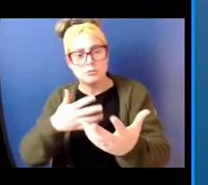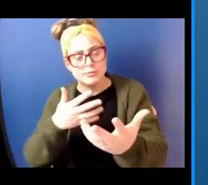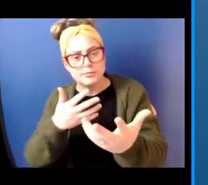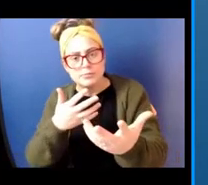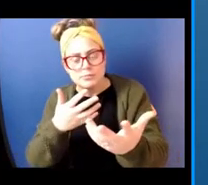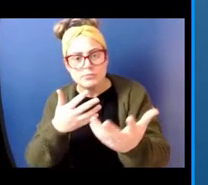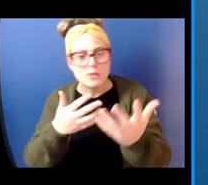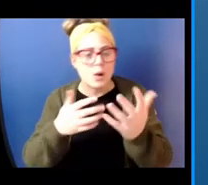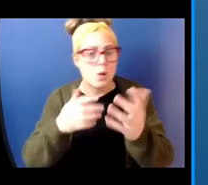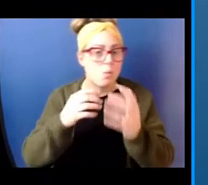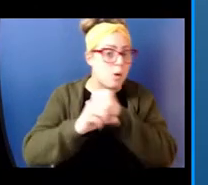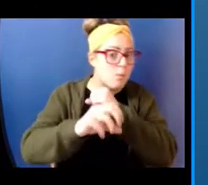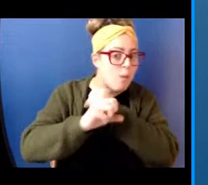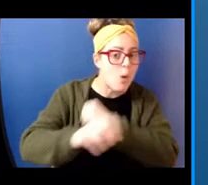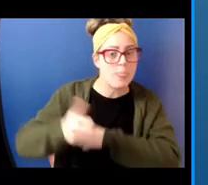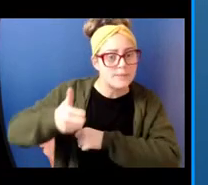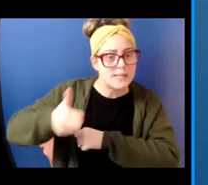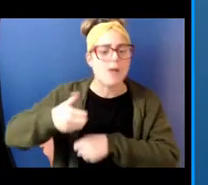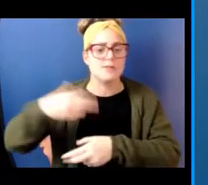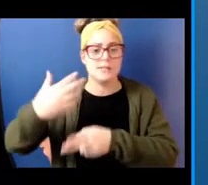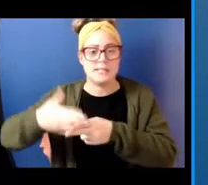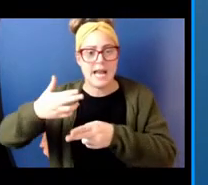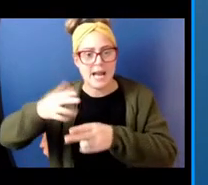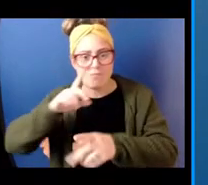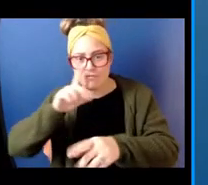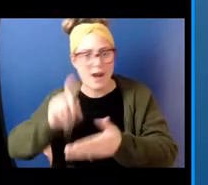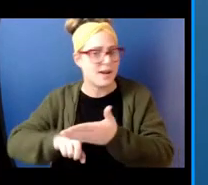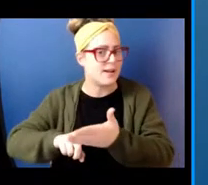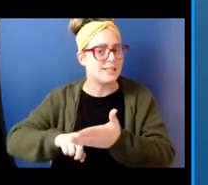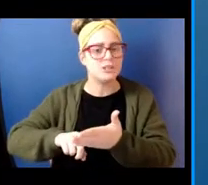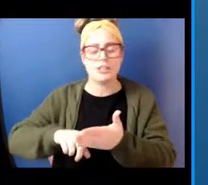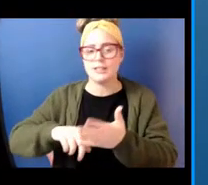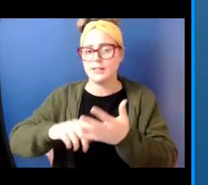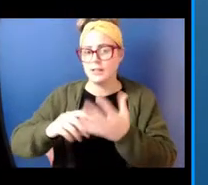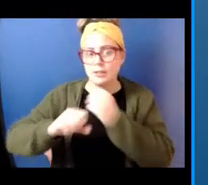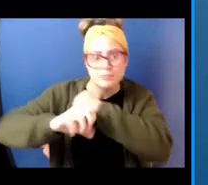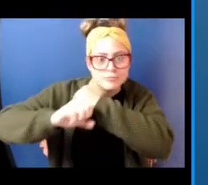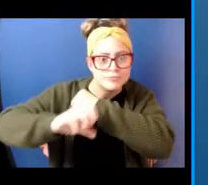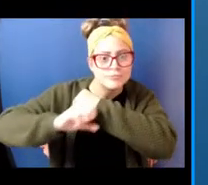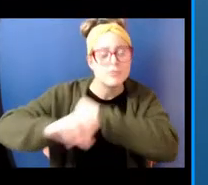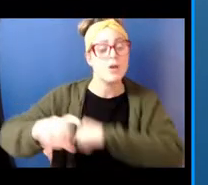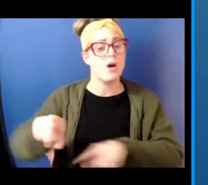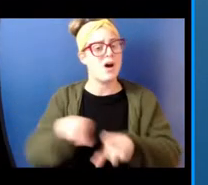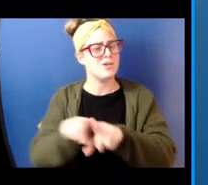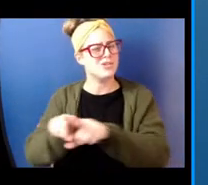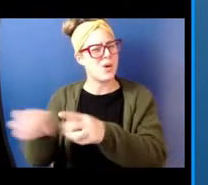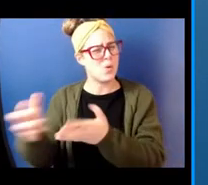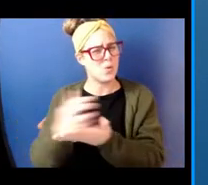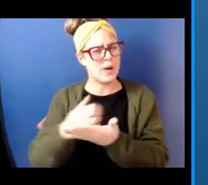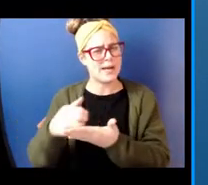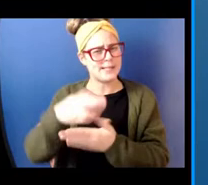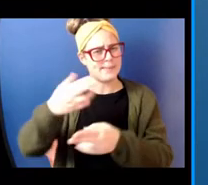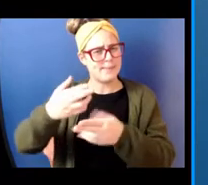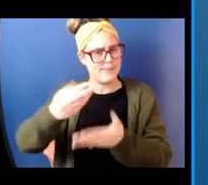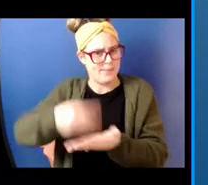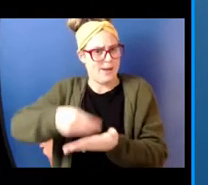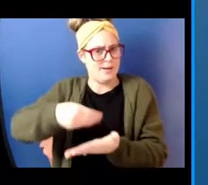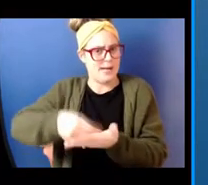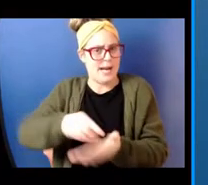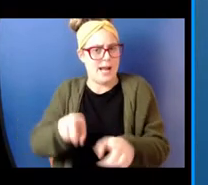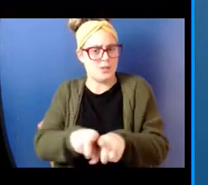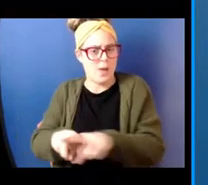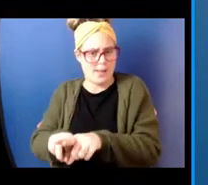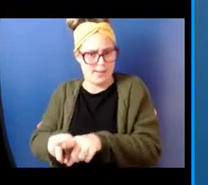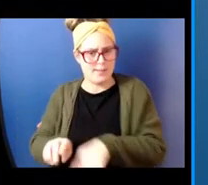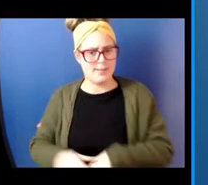uh get name recognition and also raise money those early